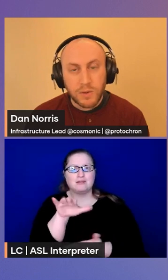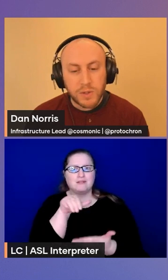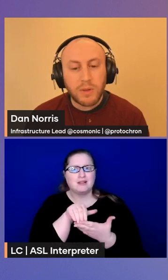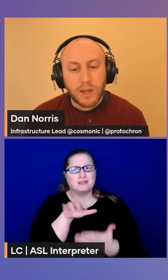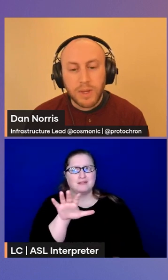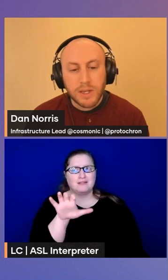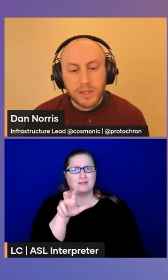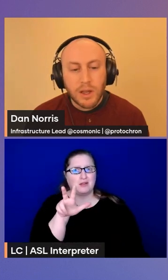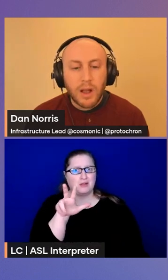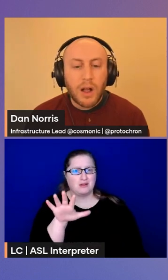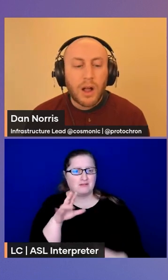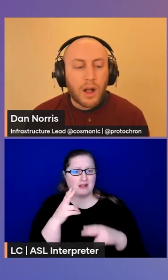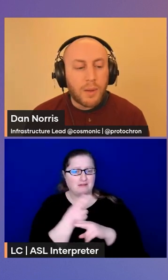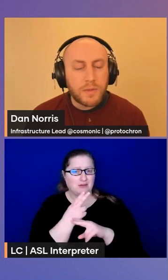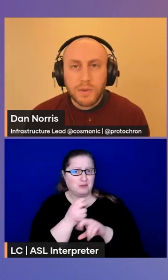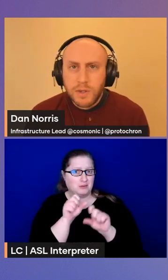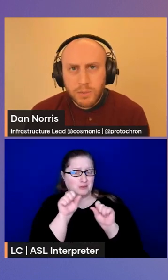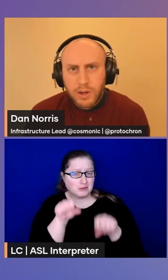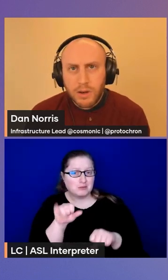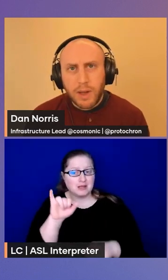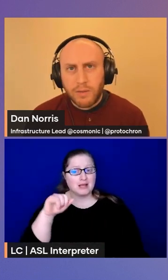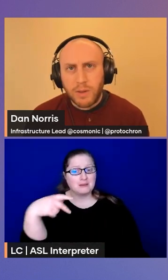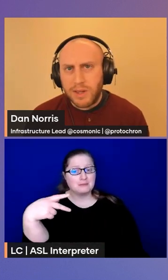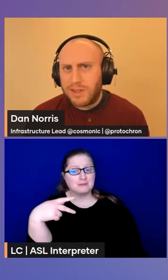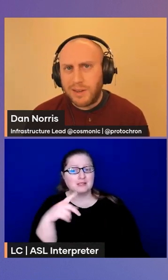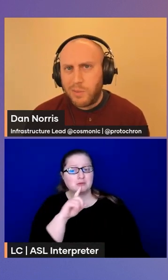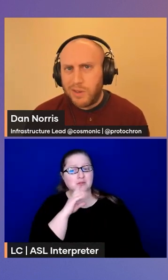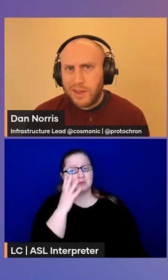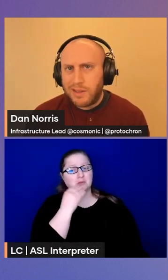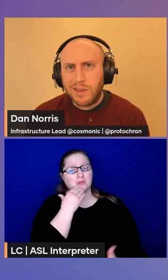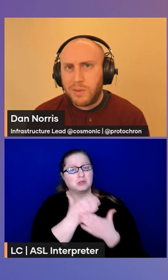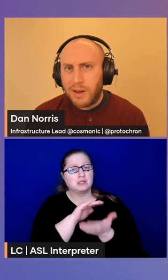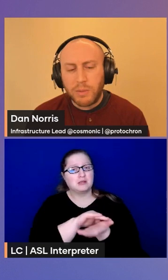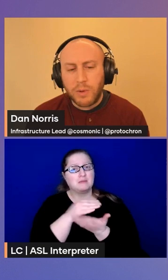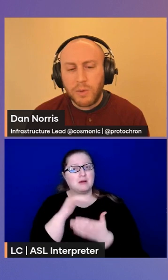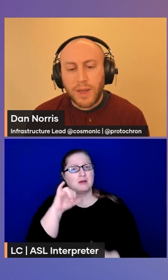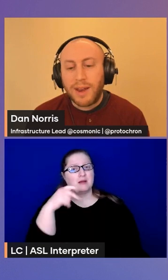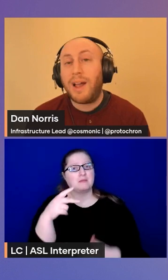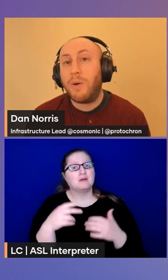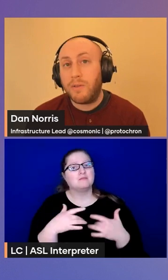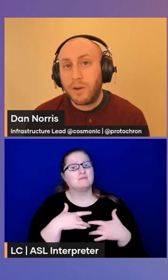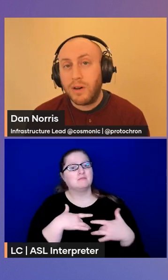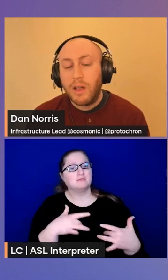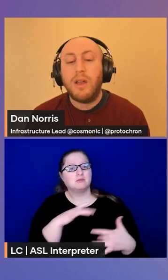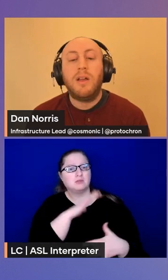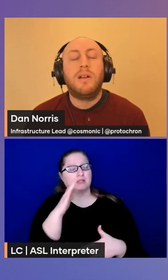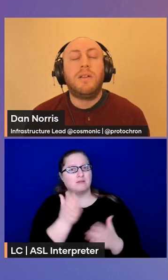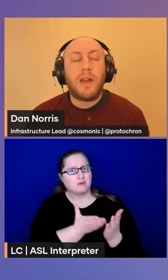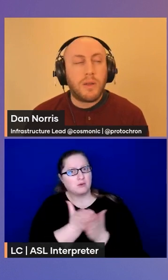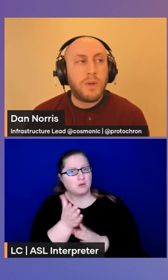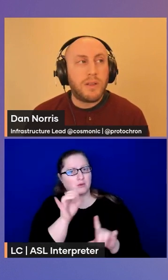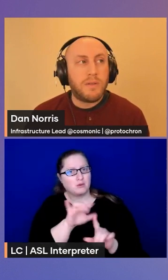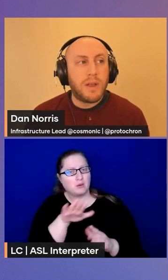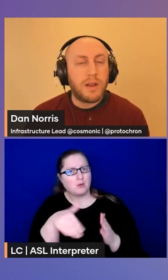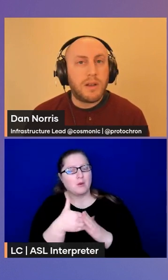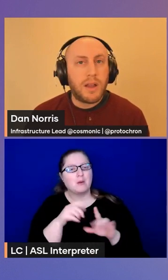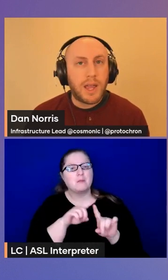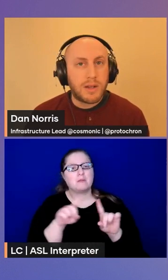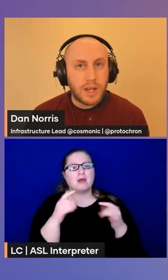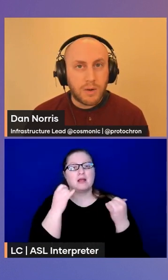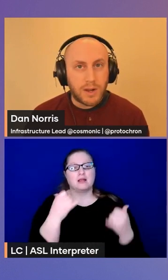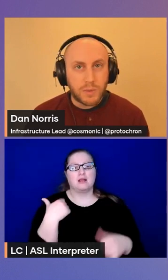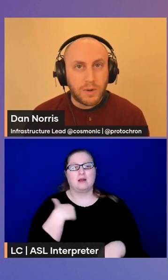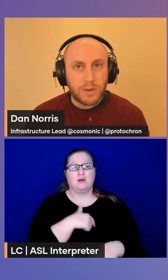65,535 usable IPs, which is a pretty good amount of IPs. Like more than likely you would never blow through that. However, now that we live in